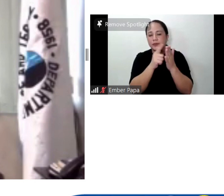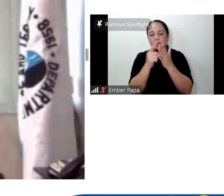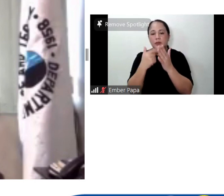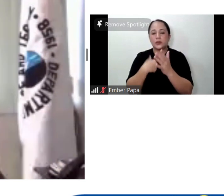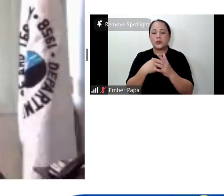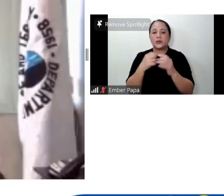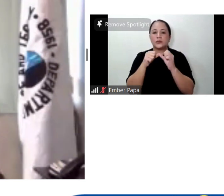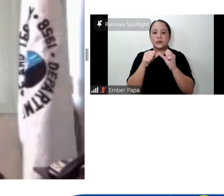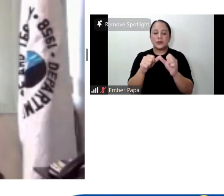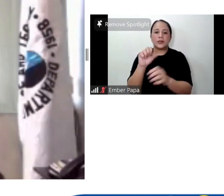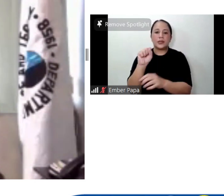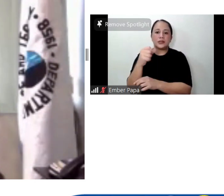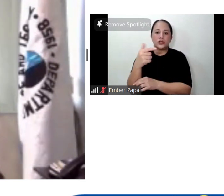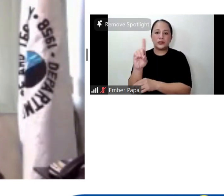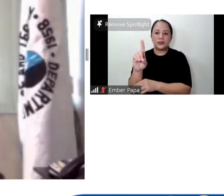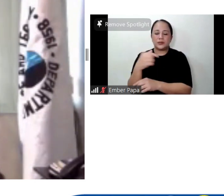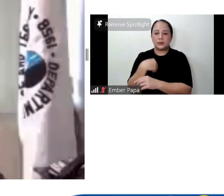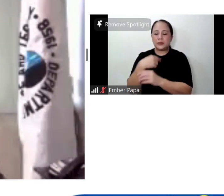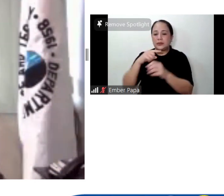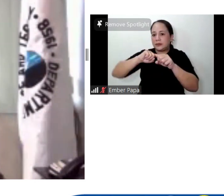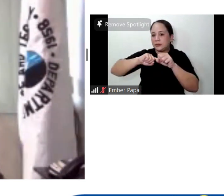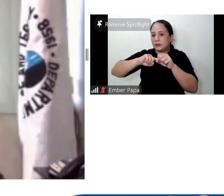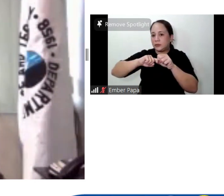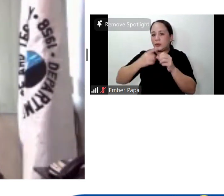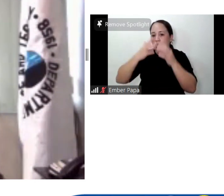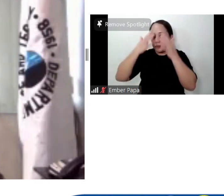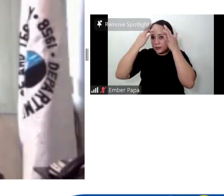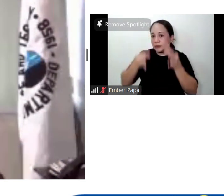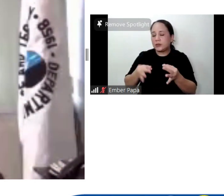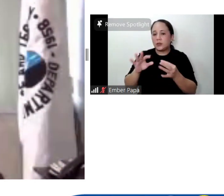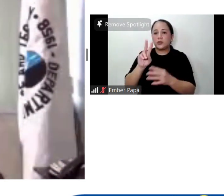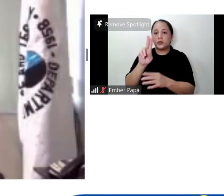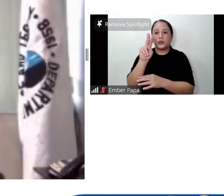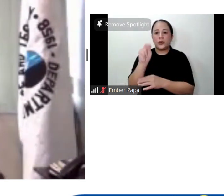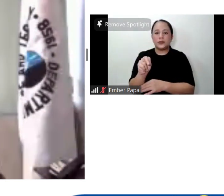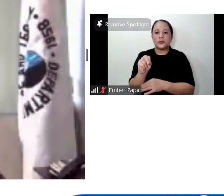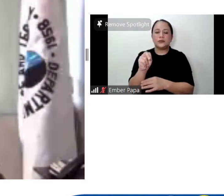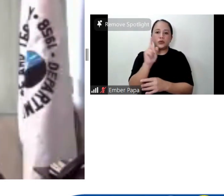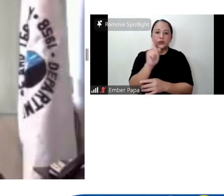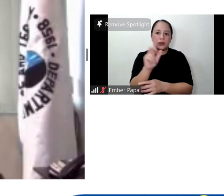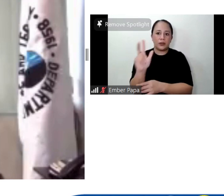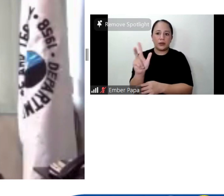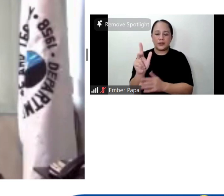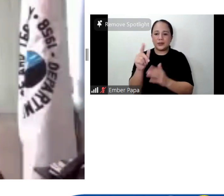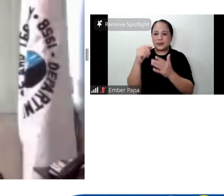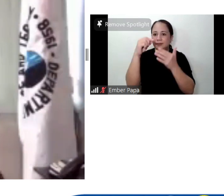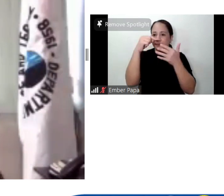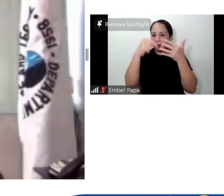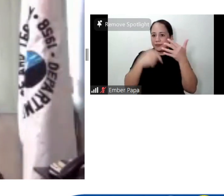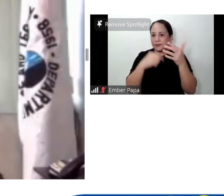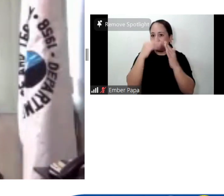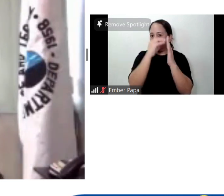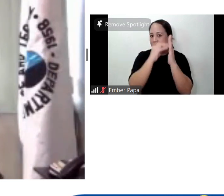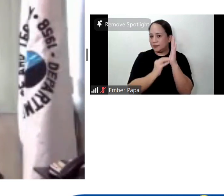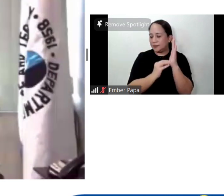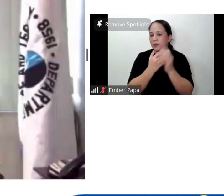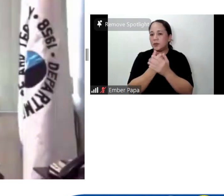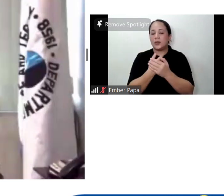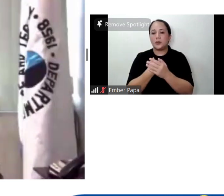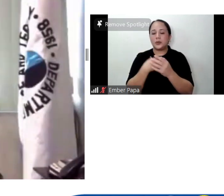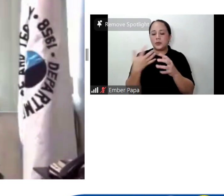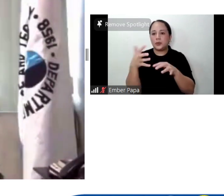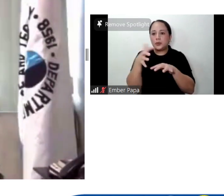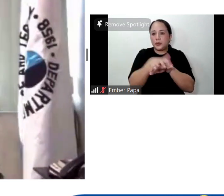Development Goals promulgated in the UN 2030 Agenda and integrated into our